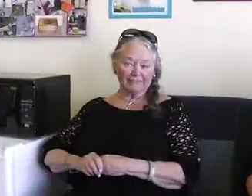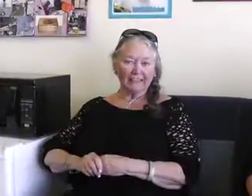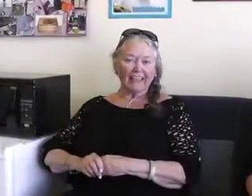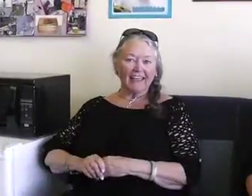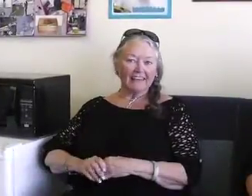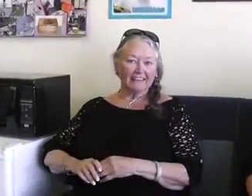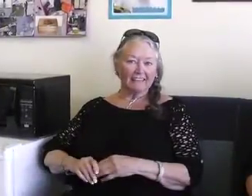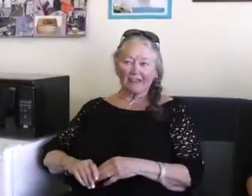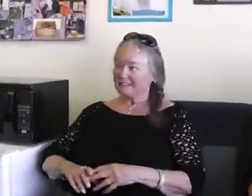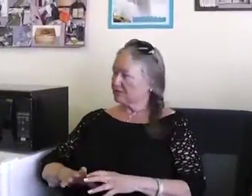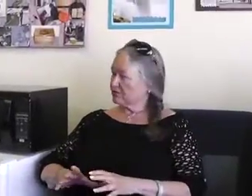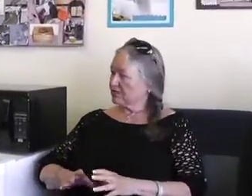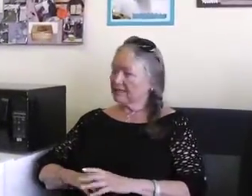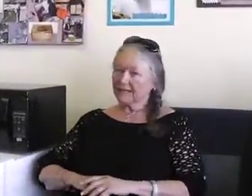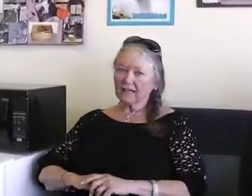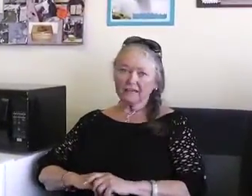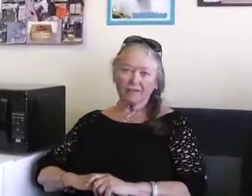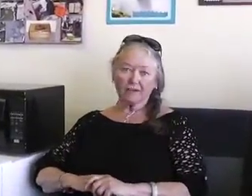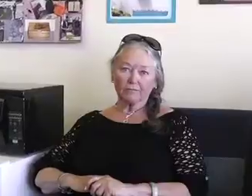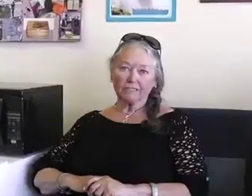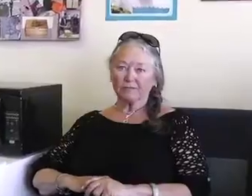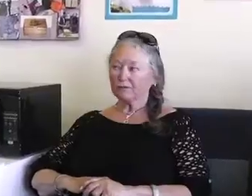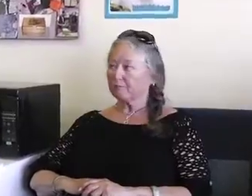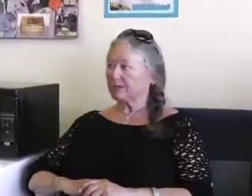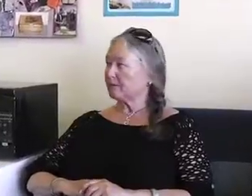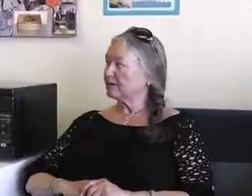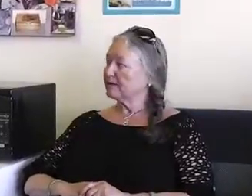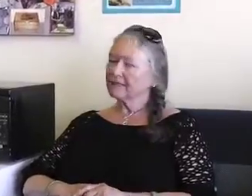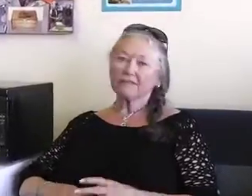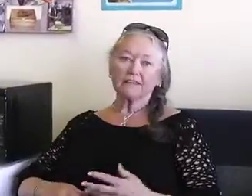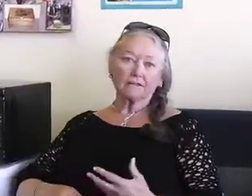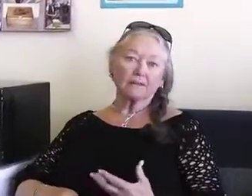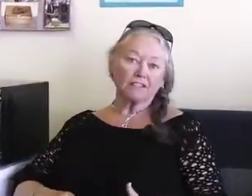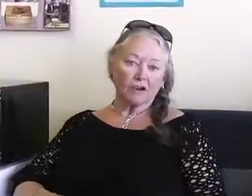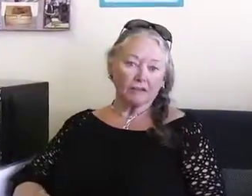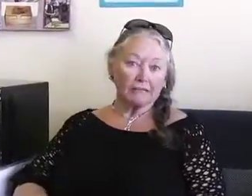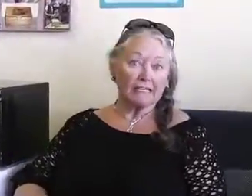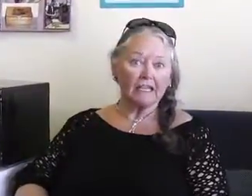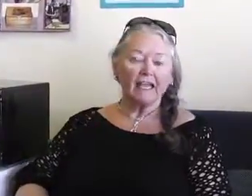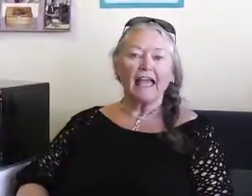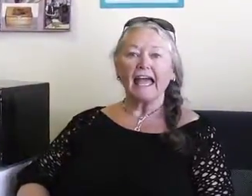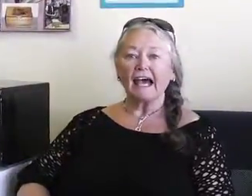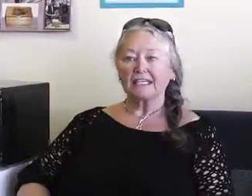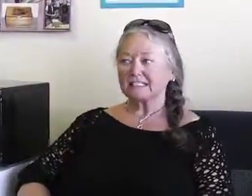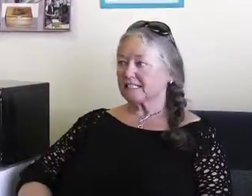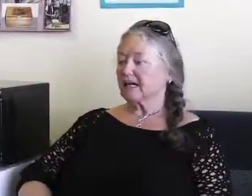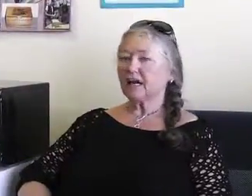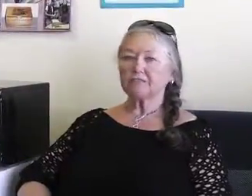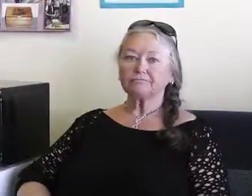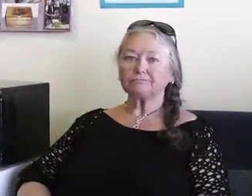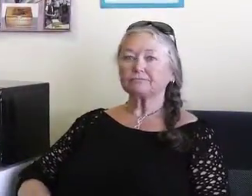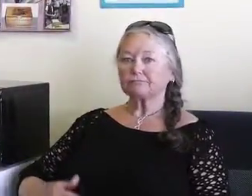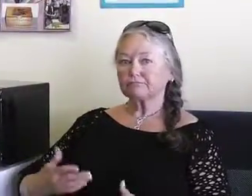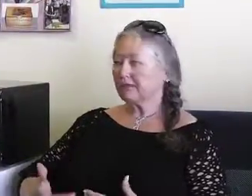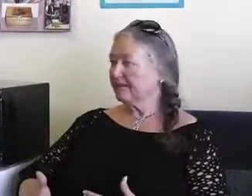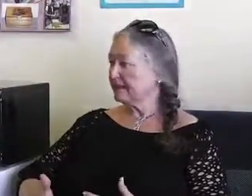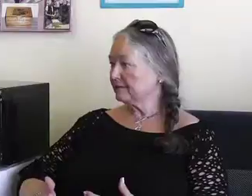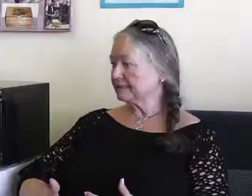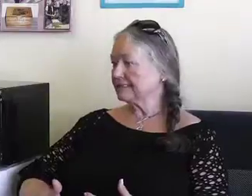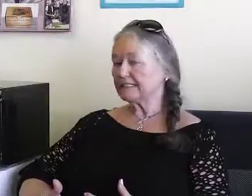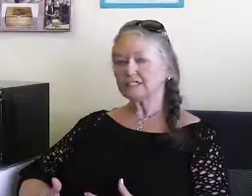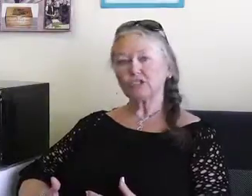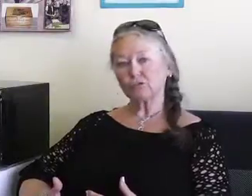model, and that's creating an environment for people, giving them autonomy and